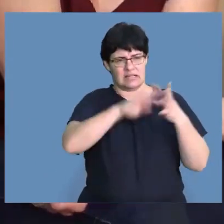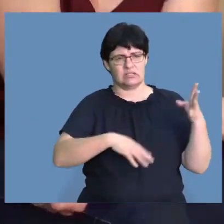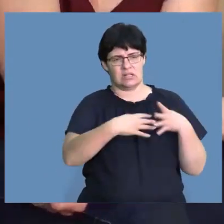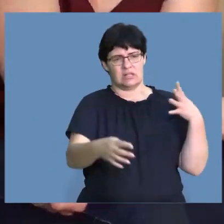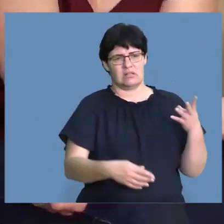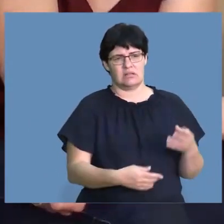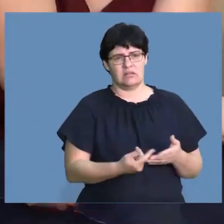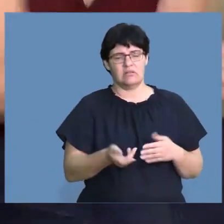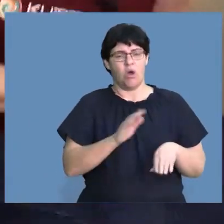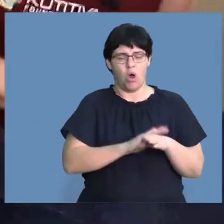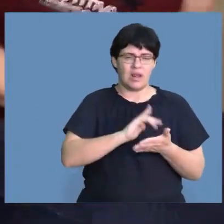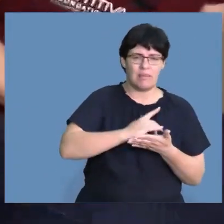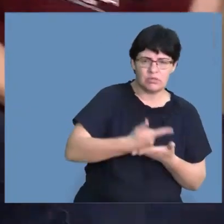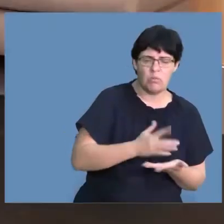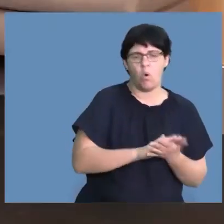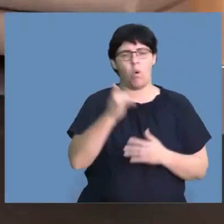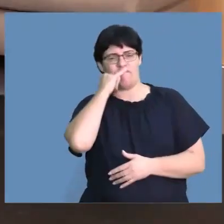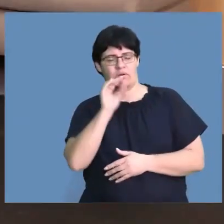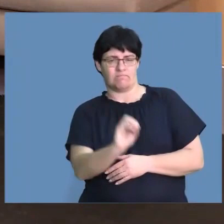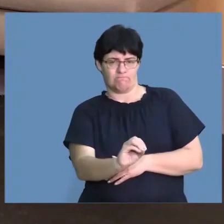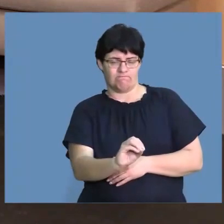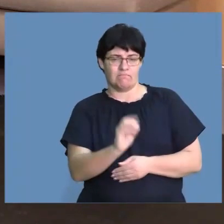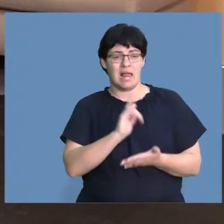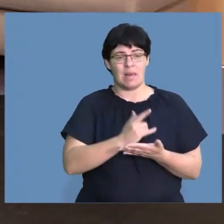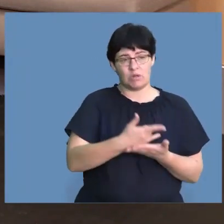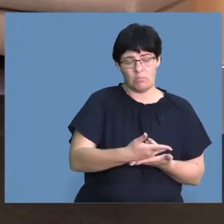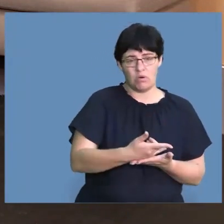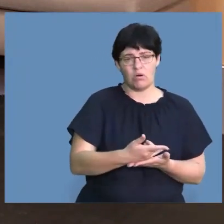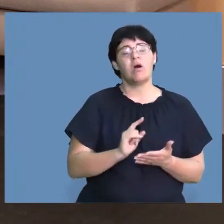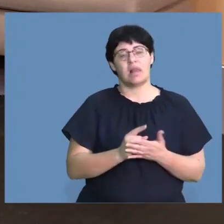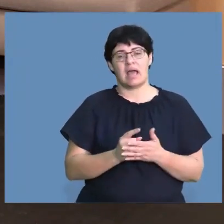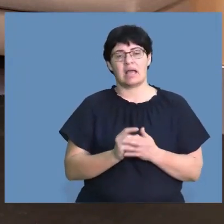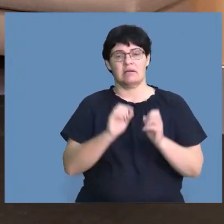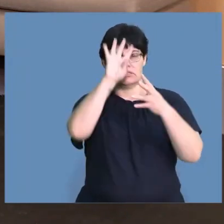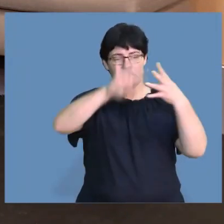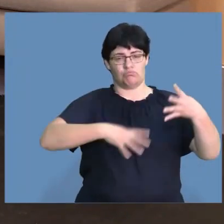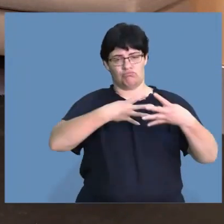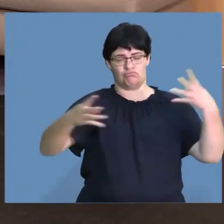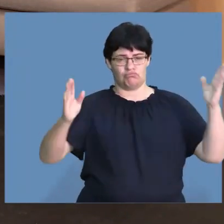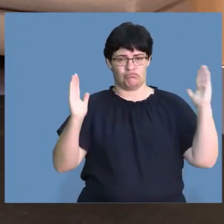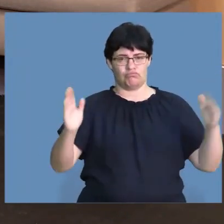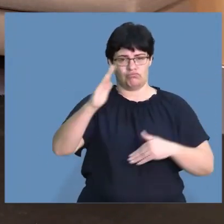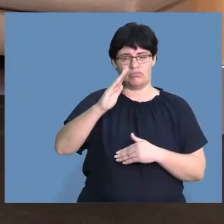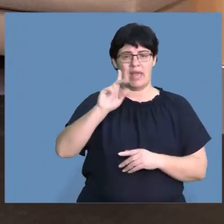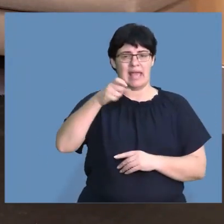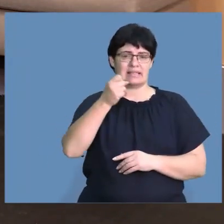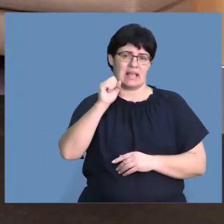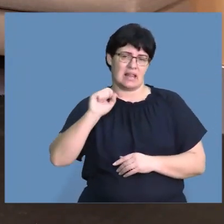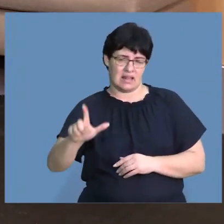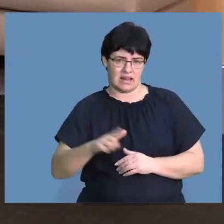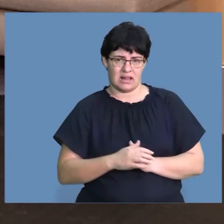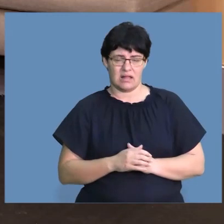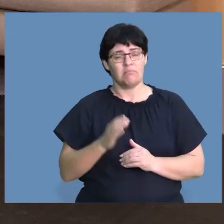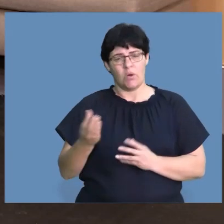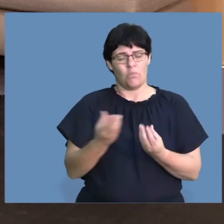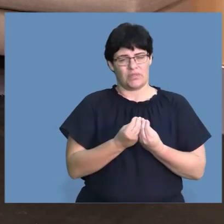use a digital one. It's either on my laptop or on my phone. If it's on my laptop, it's in a form of a spreadsheet. I carry this